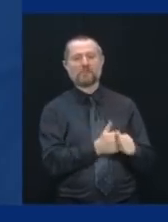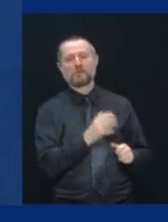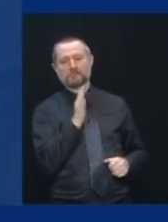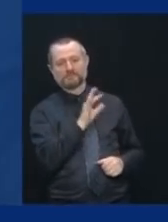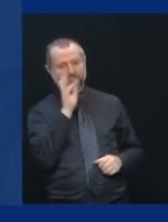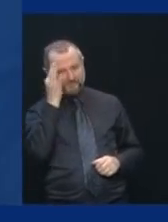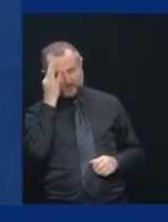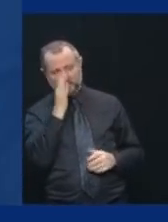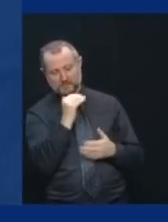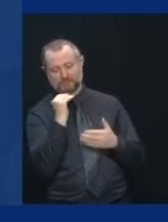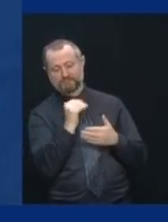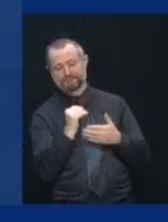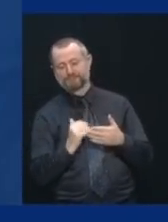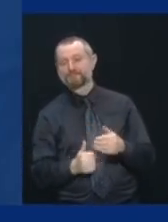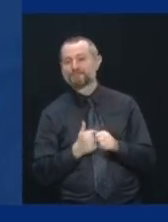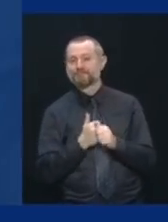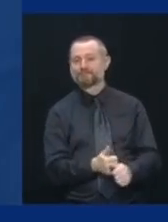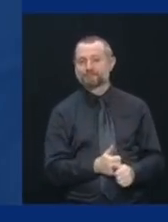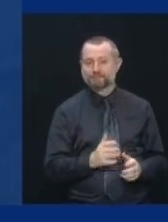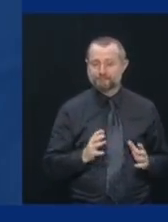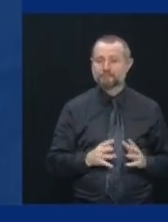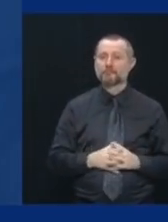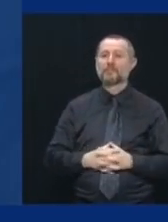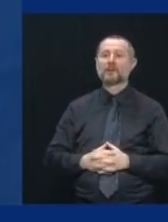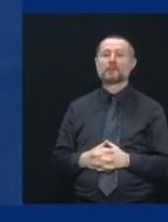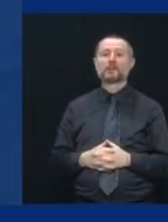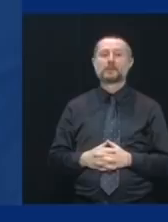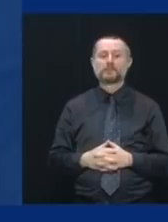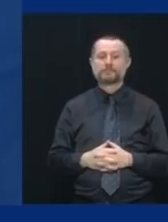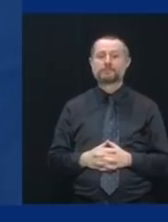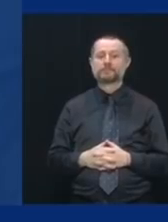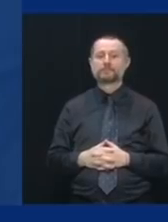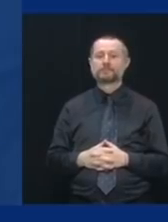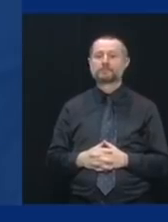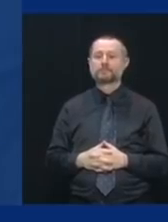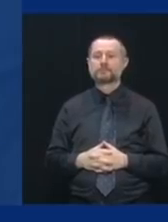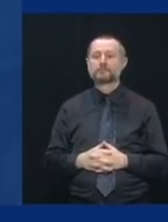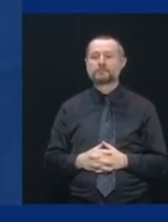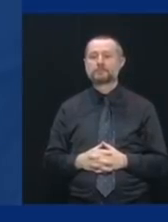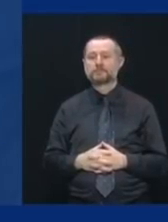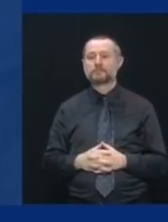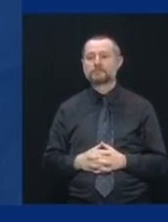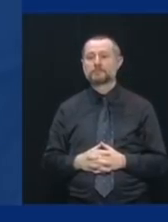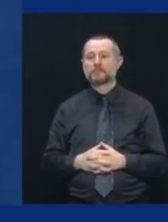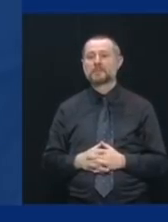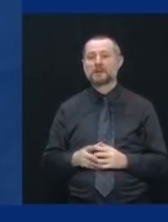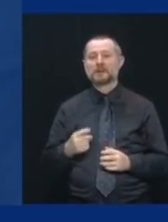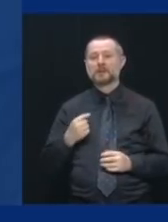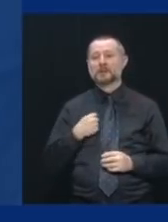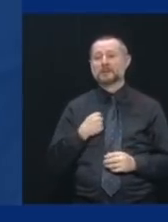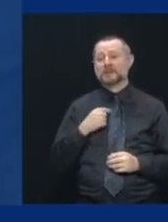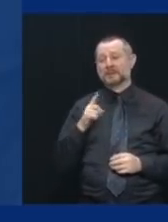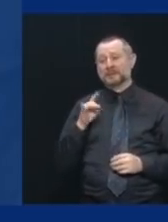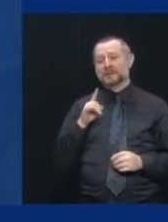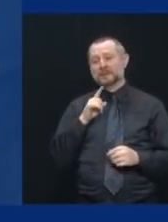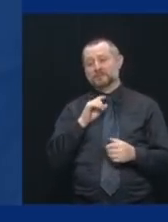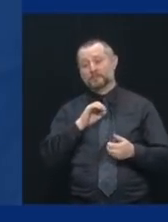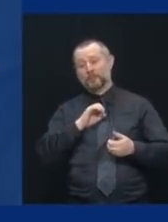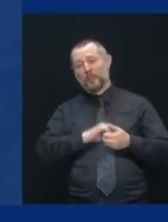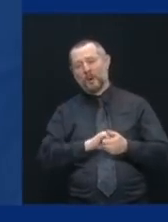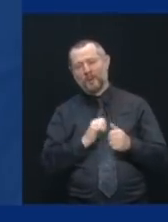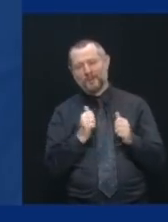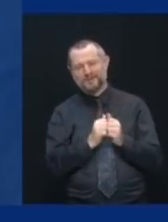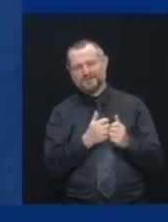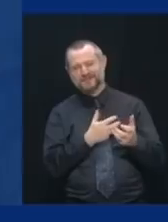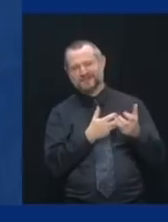guidance, and we have the added luxury of actually partnering and trusting this federal